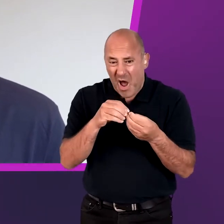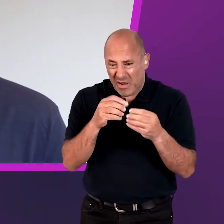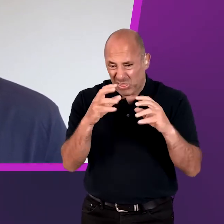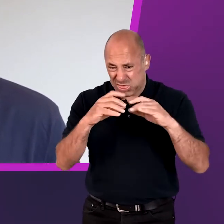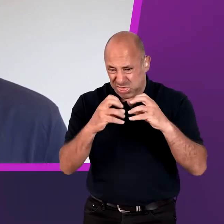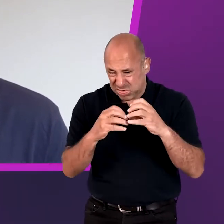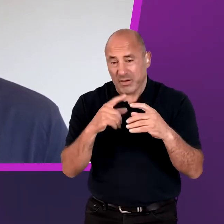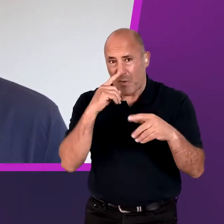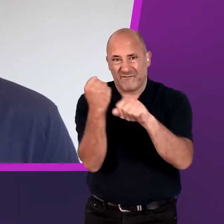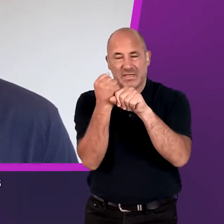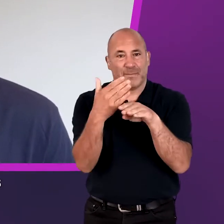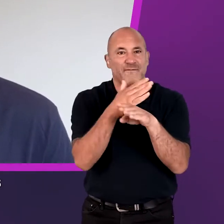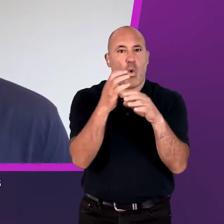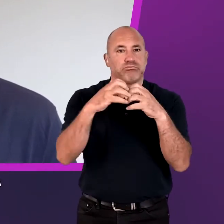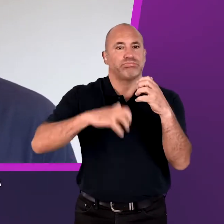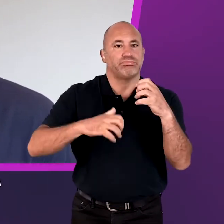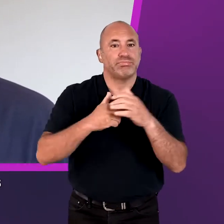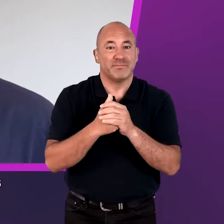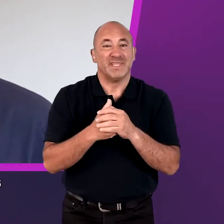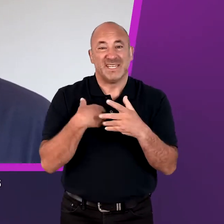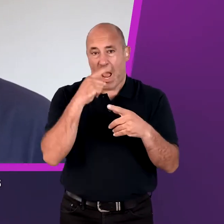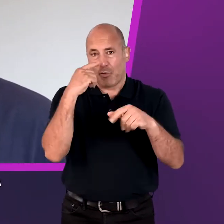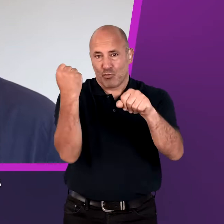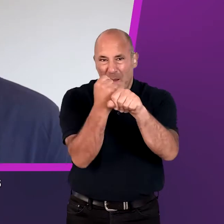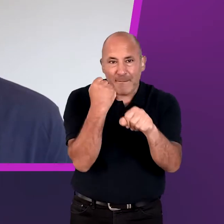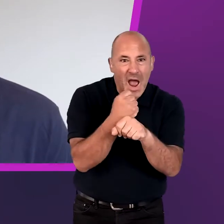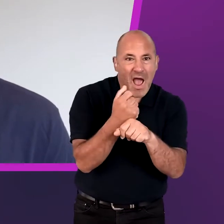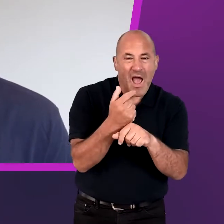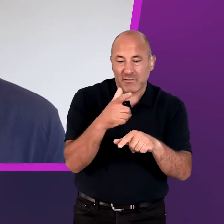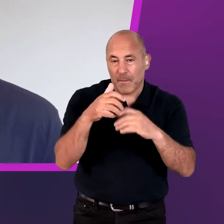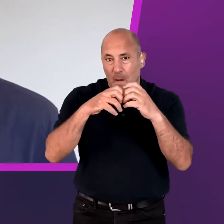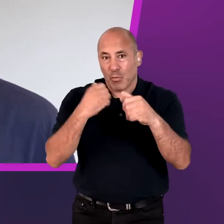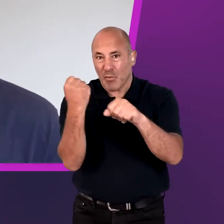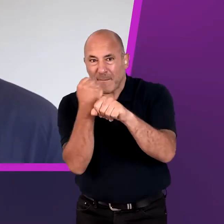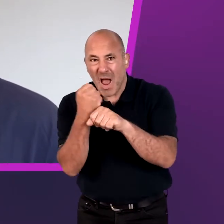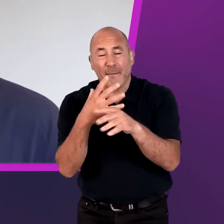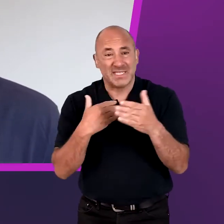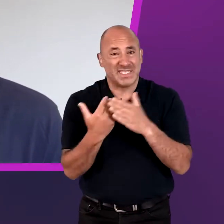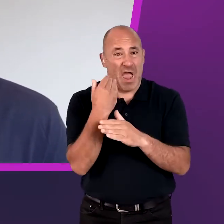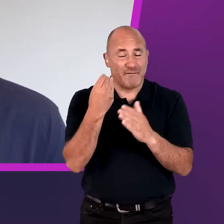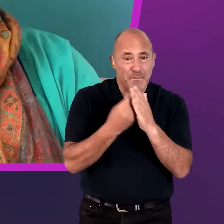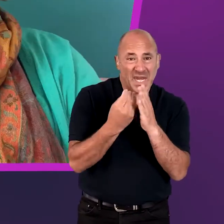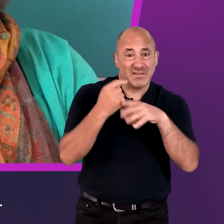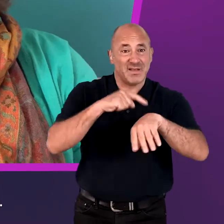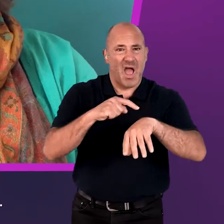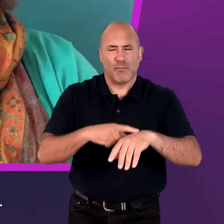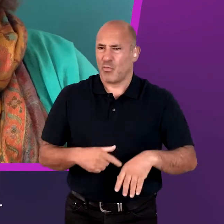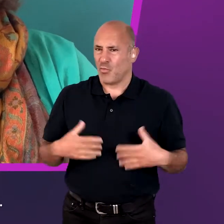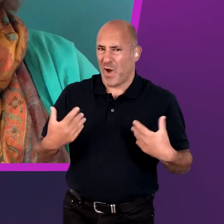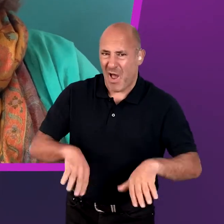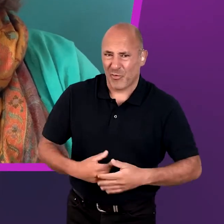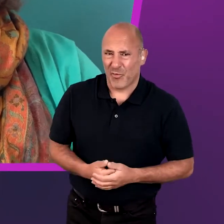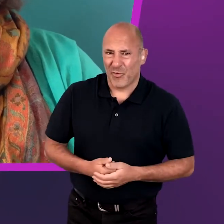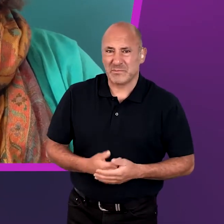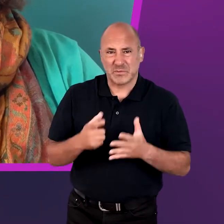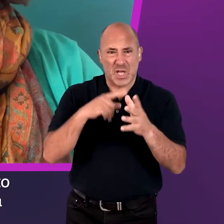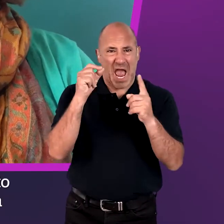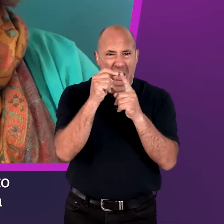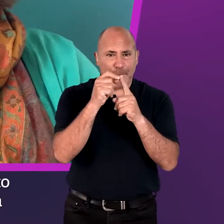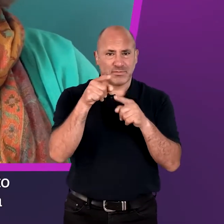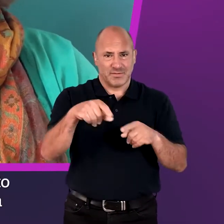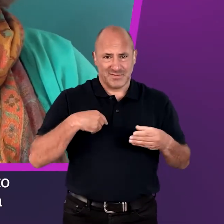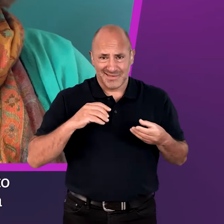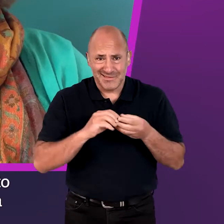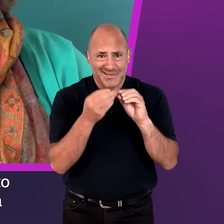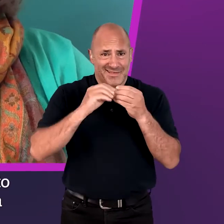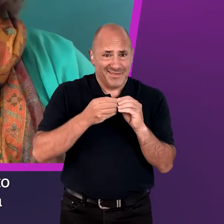fixed before they fail. This helps us to make repairs only when things are starting to break, and that saves time and money. Wow, that sounds really good. So apps are